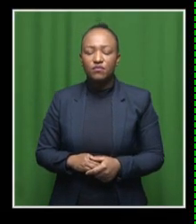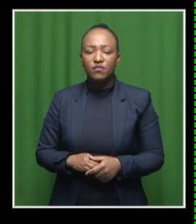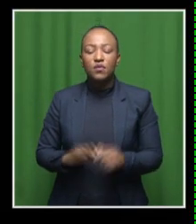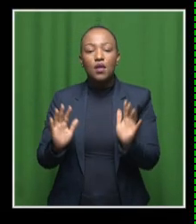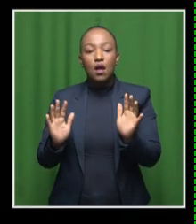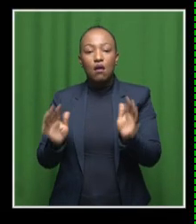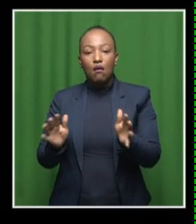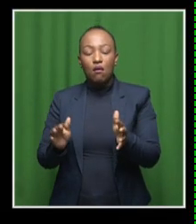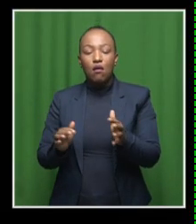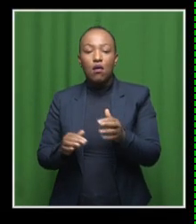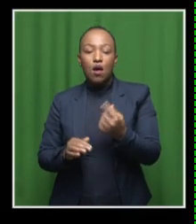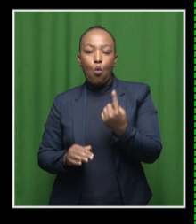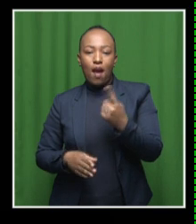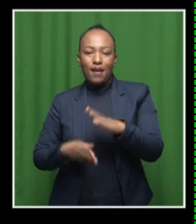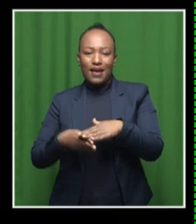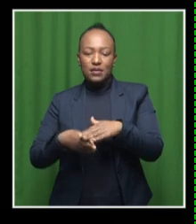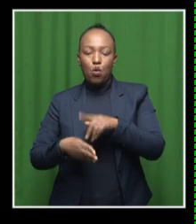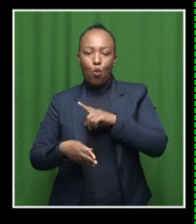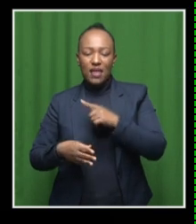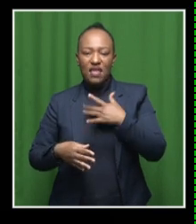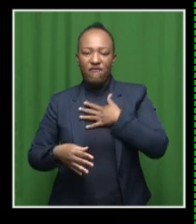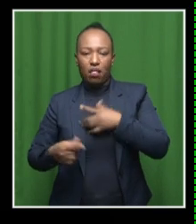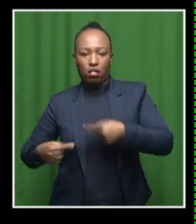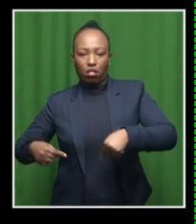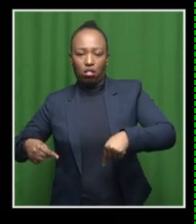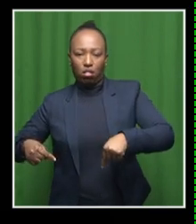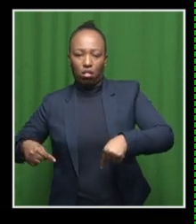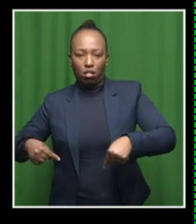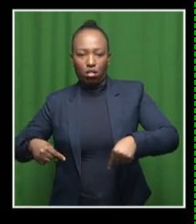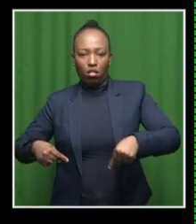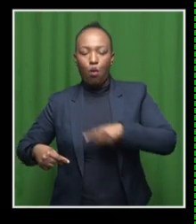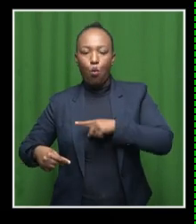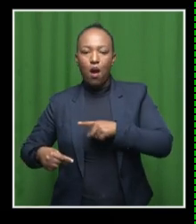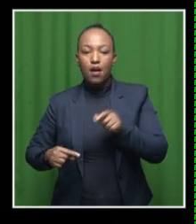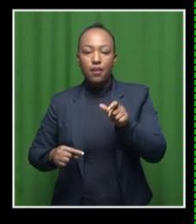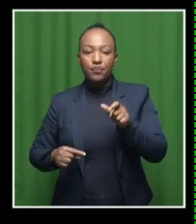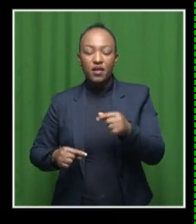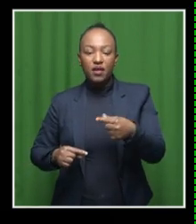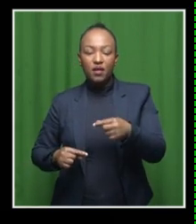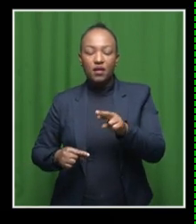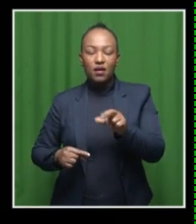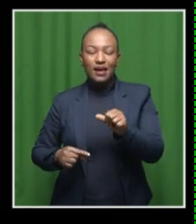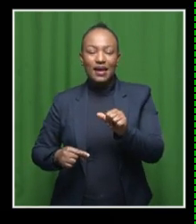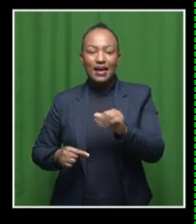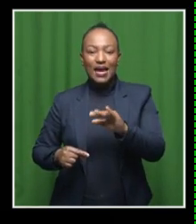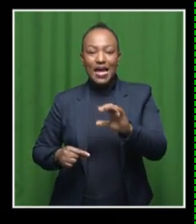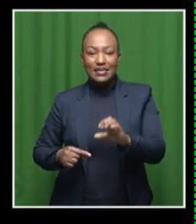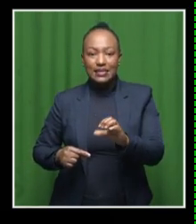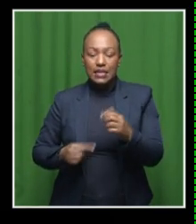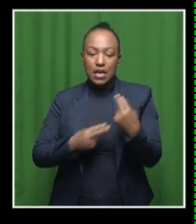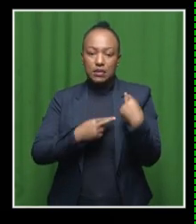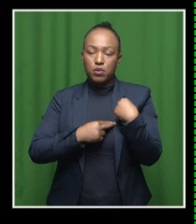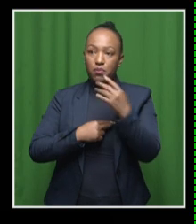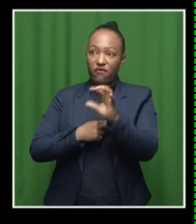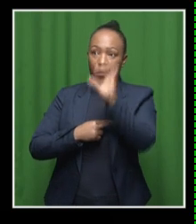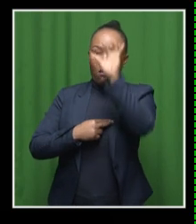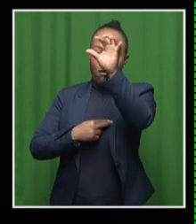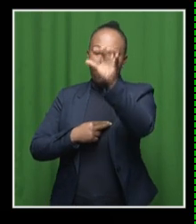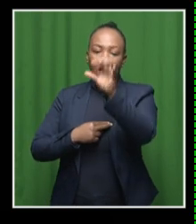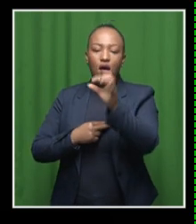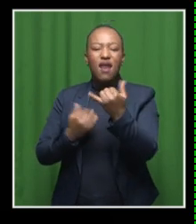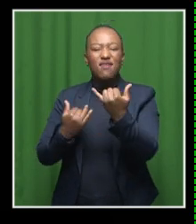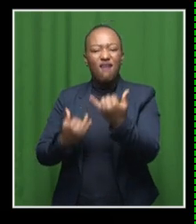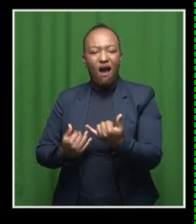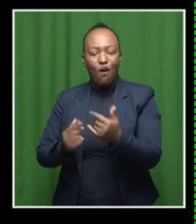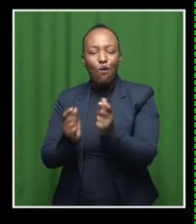why they're a bit shaken is because their goal shooter, Grace Nweke, is now injured. But